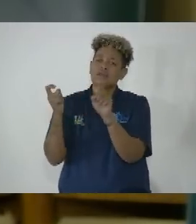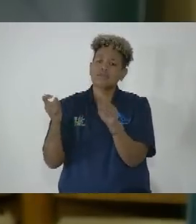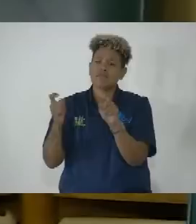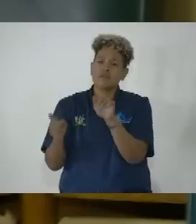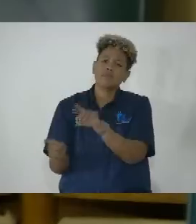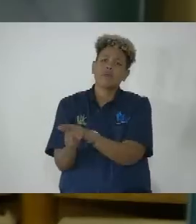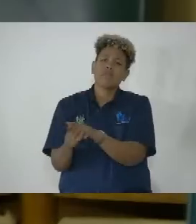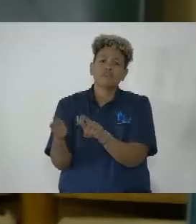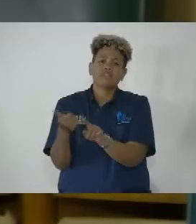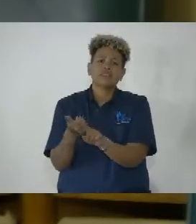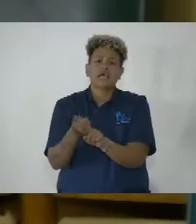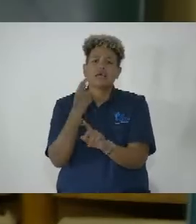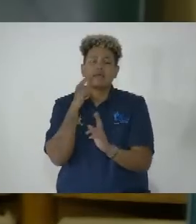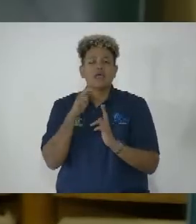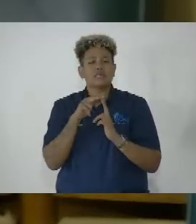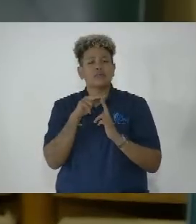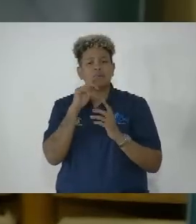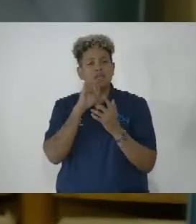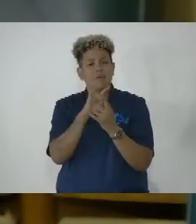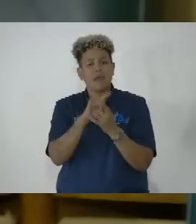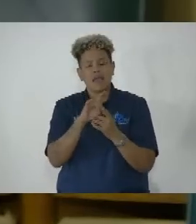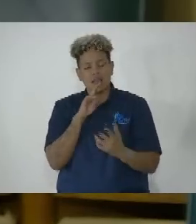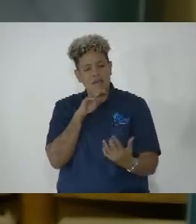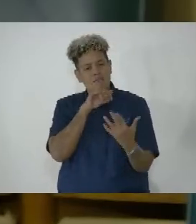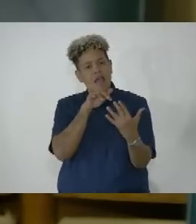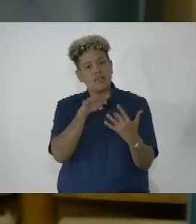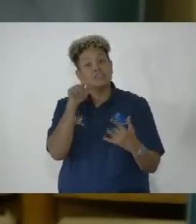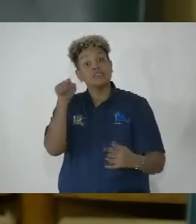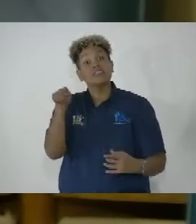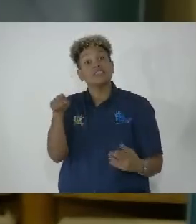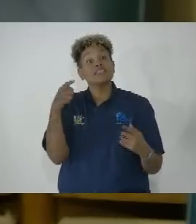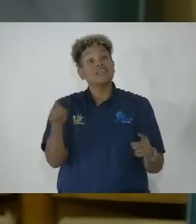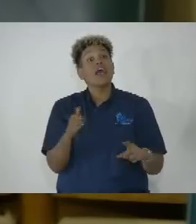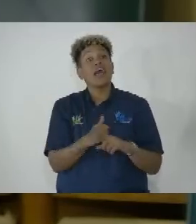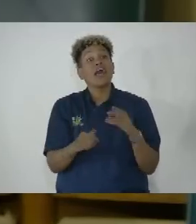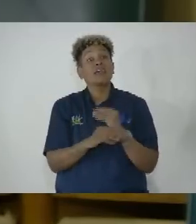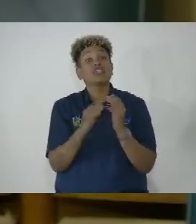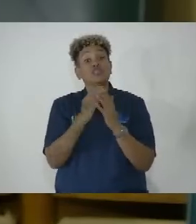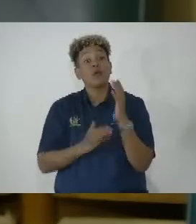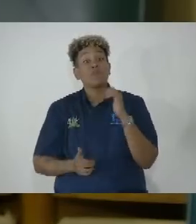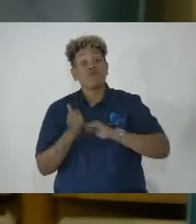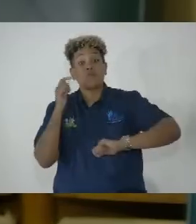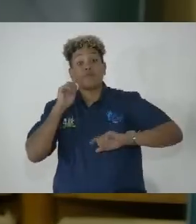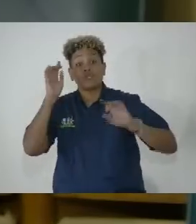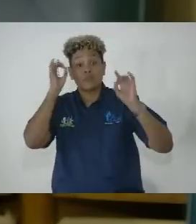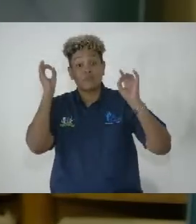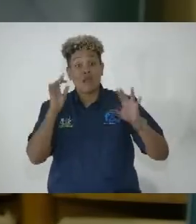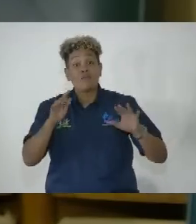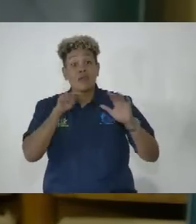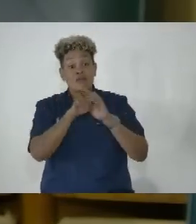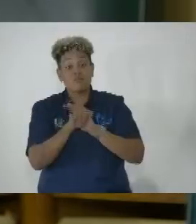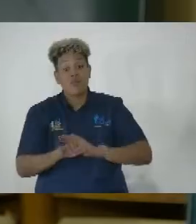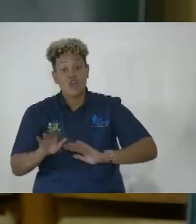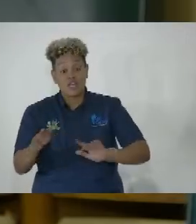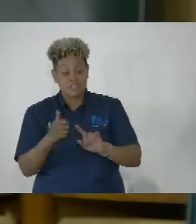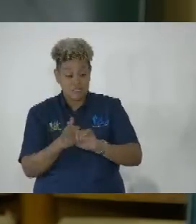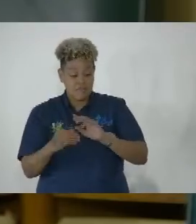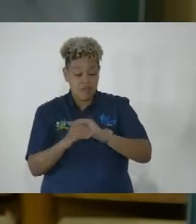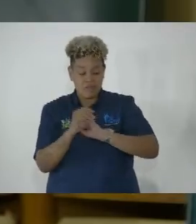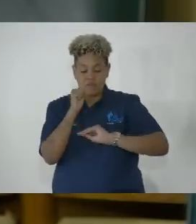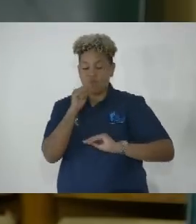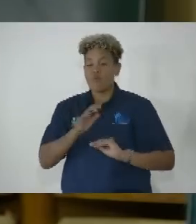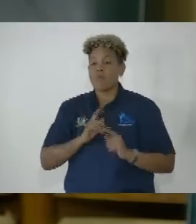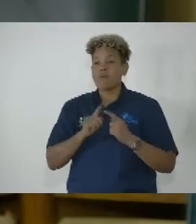itself as intimate partner violence. And that is, of course, some of the most barbaric murders of women